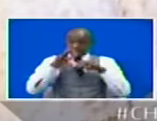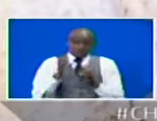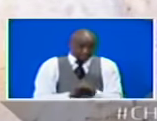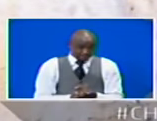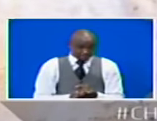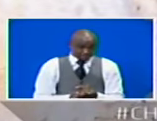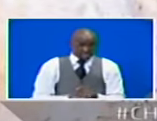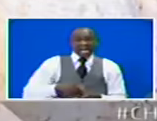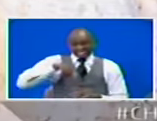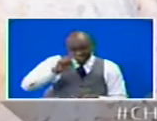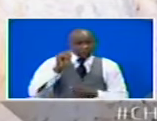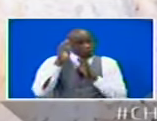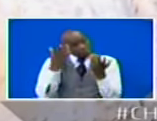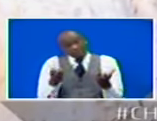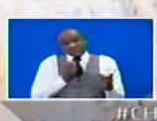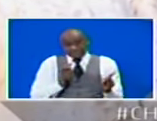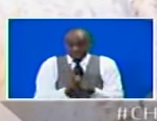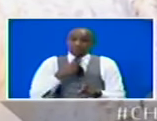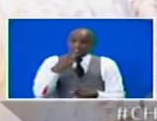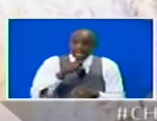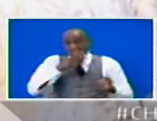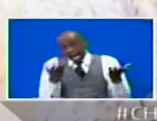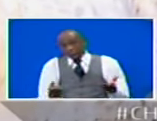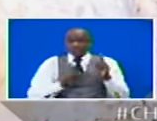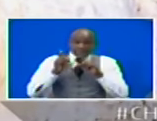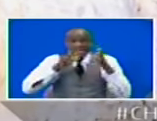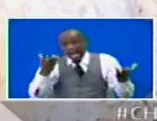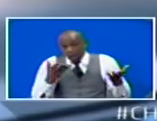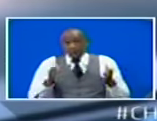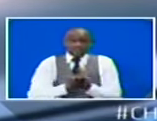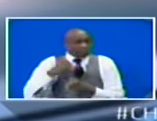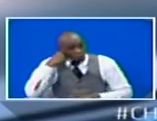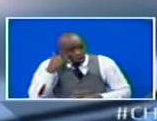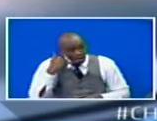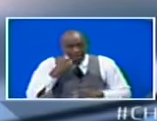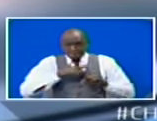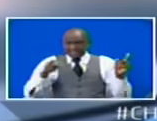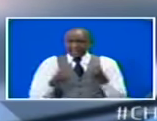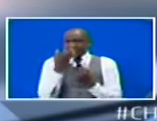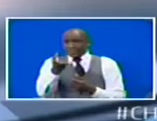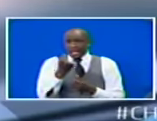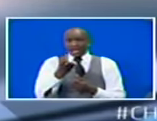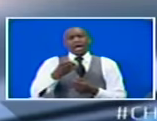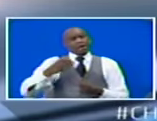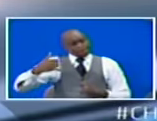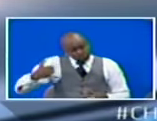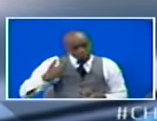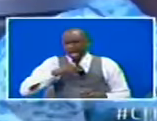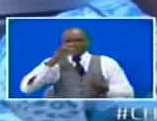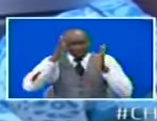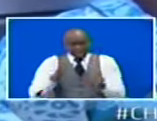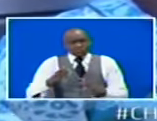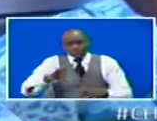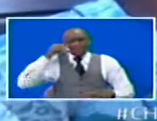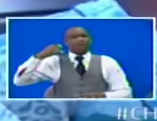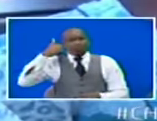were calls she made, hoping that her sister will tell her of how far they had gone into the journey. But a call that was received by an